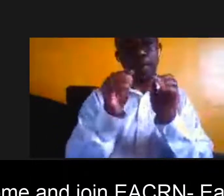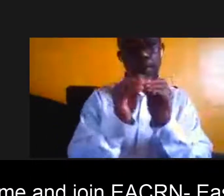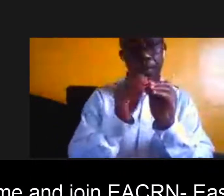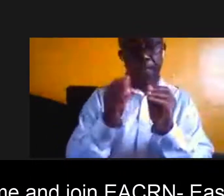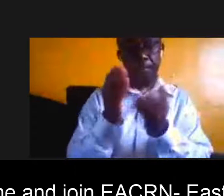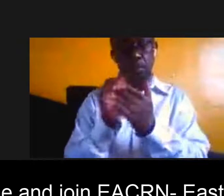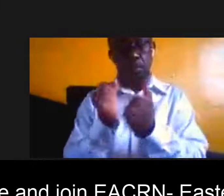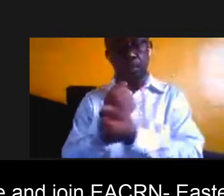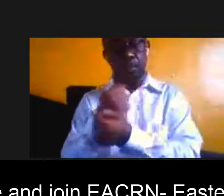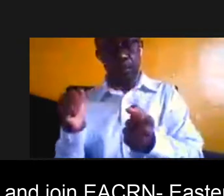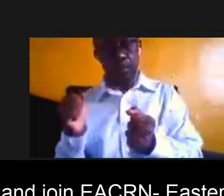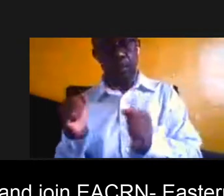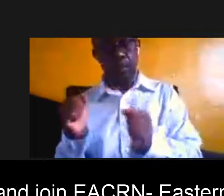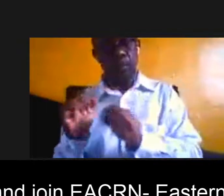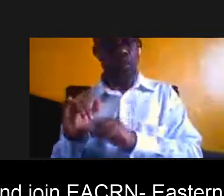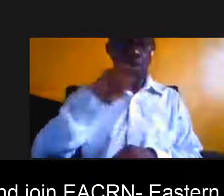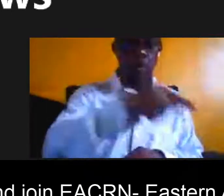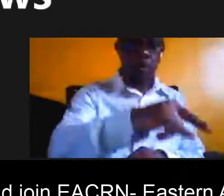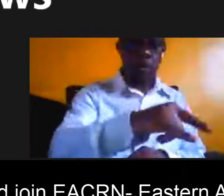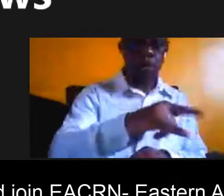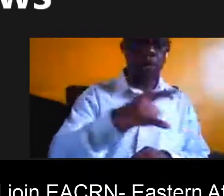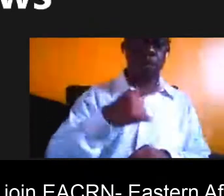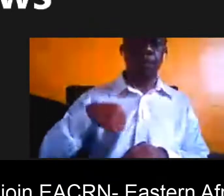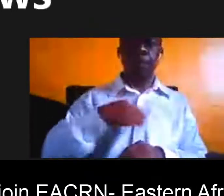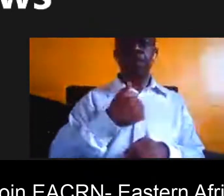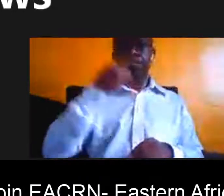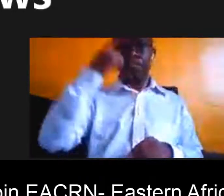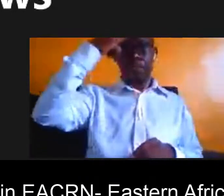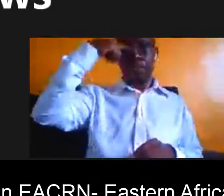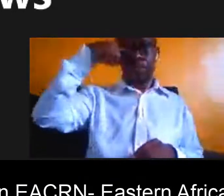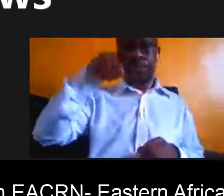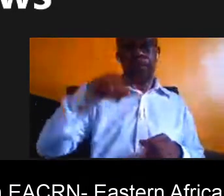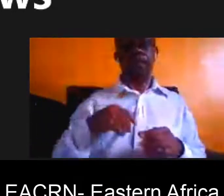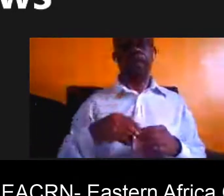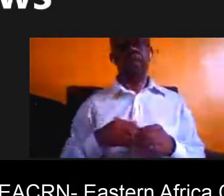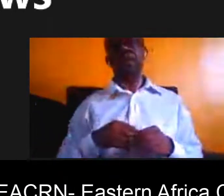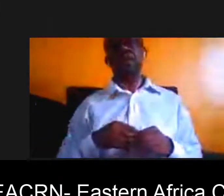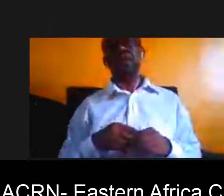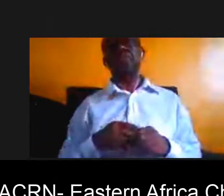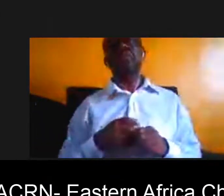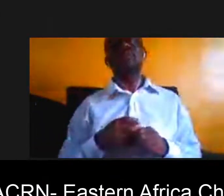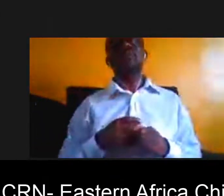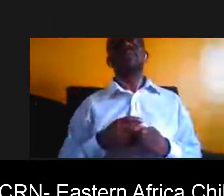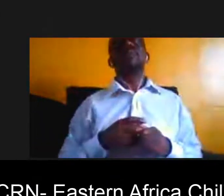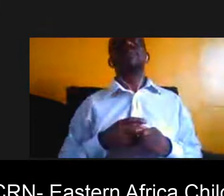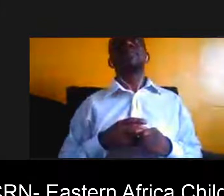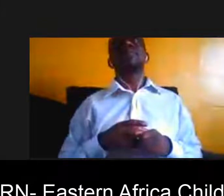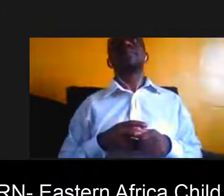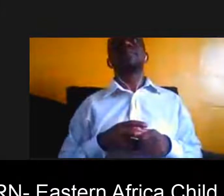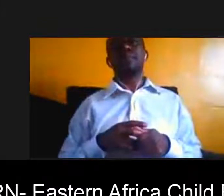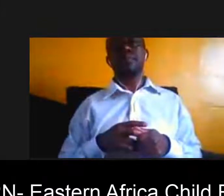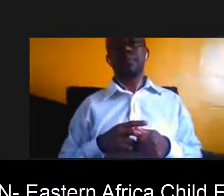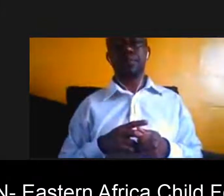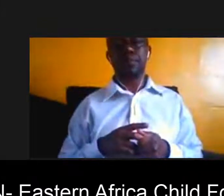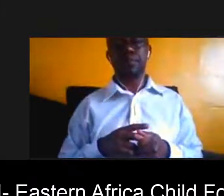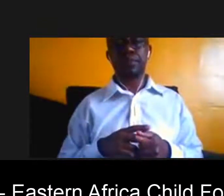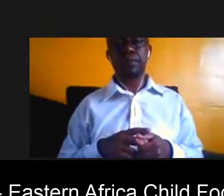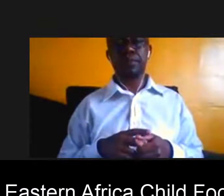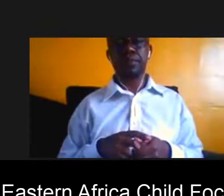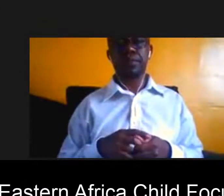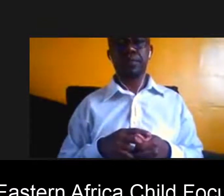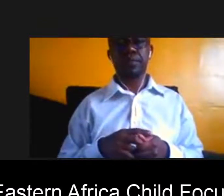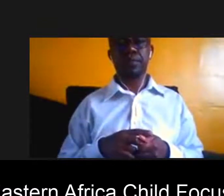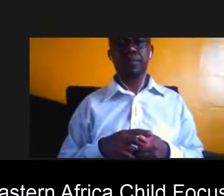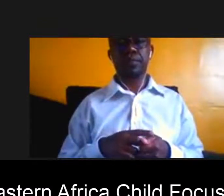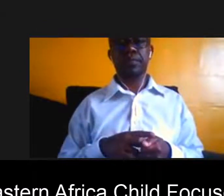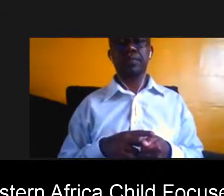that? What is our policy on that? How do we engage in the fundraising? Damon, you have 1 minute. I am on my last. I'm on